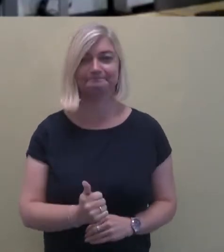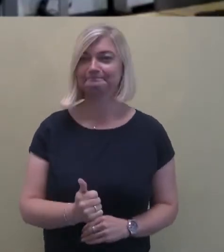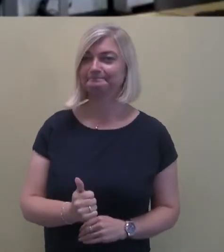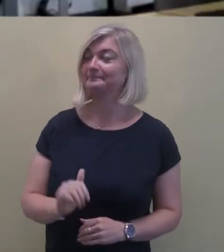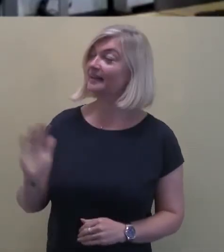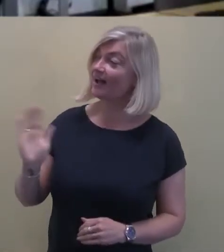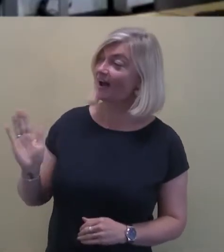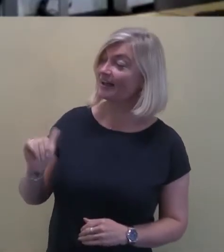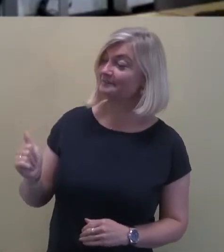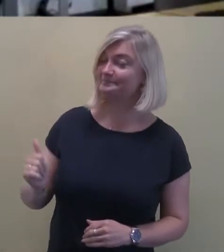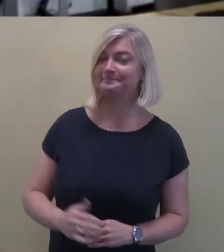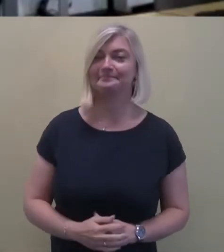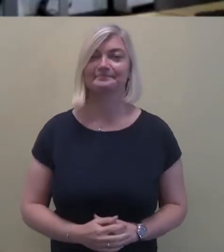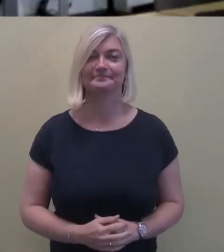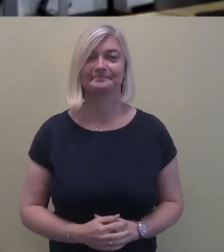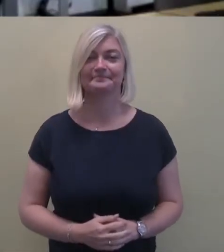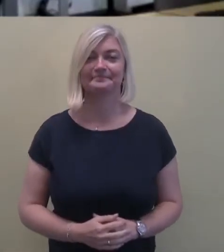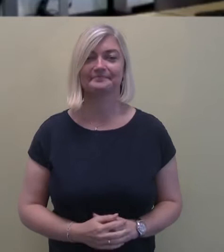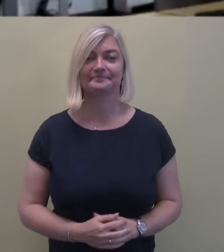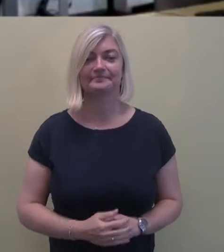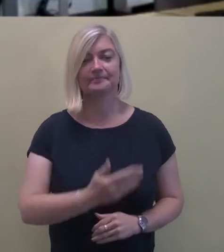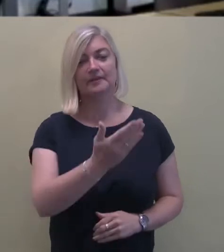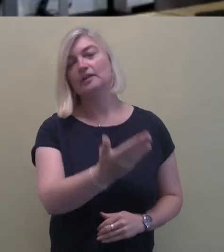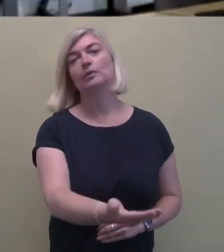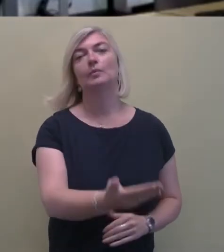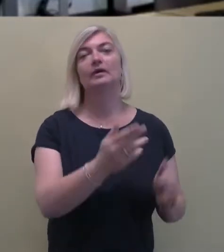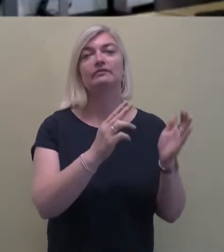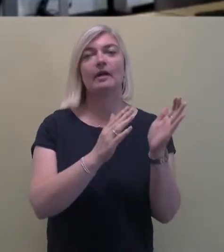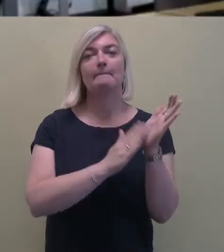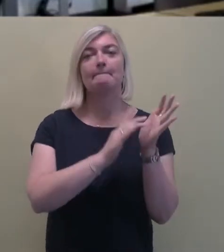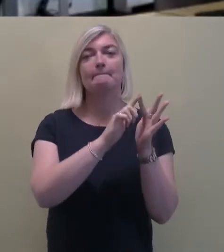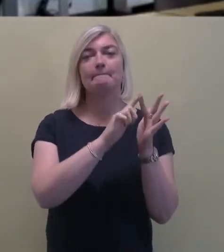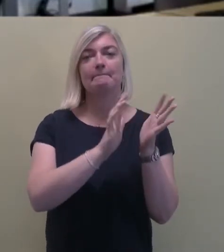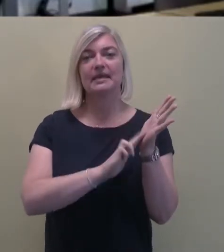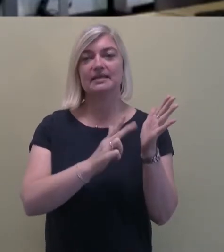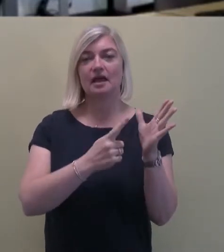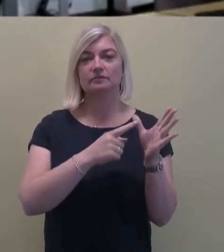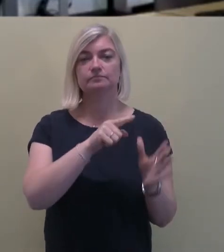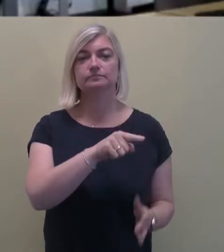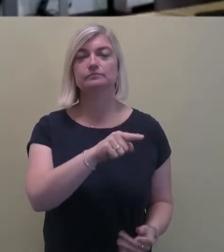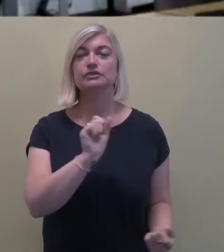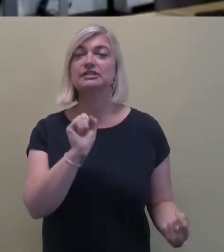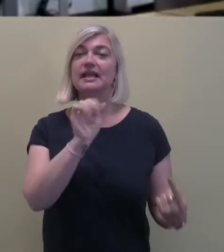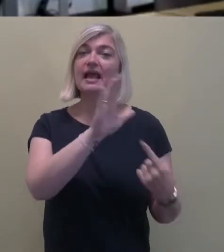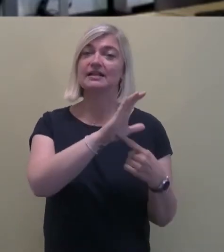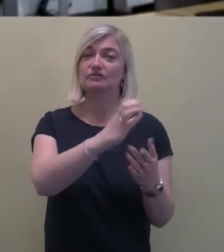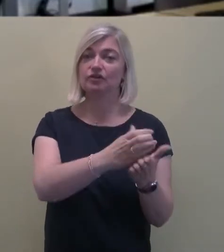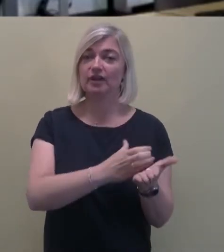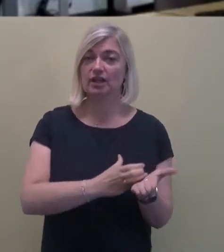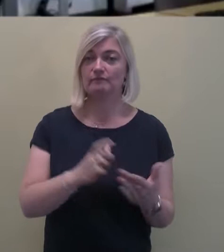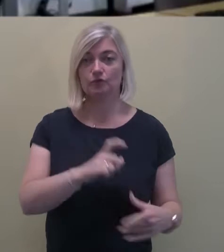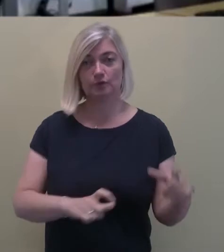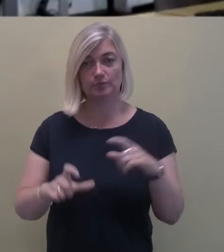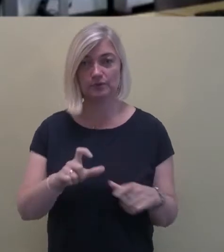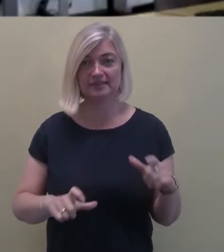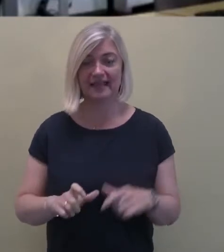us, you can study anything from full-time courses, apprenticeships, part-time or evening courses, right from entry level